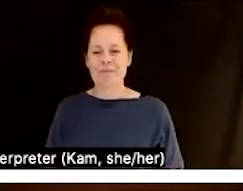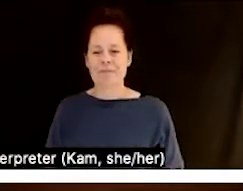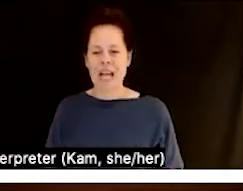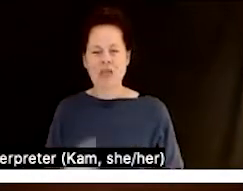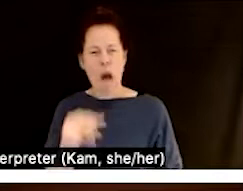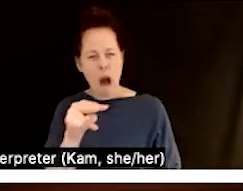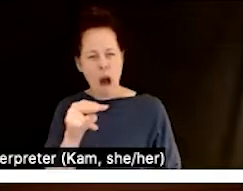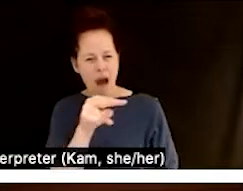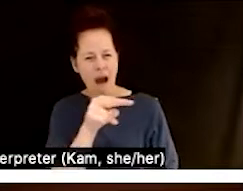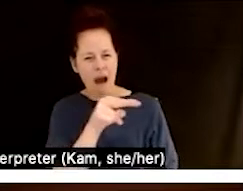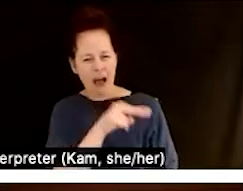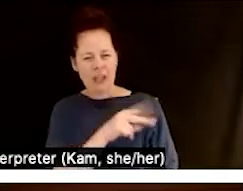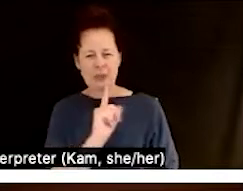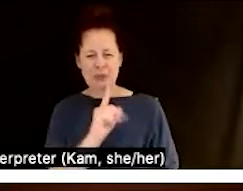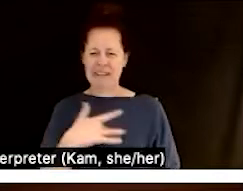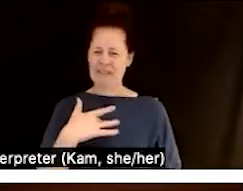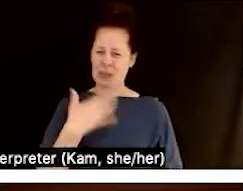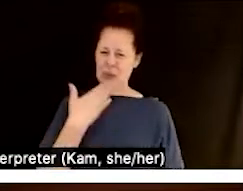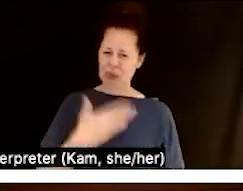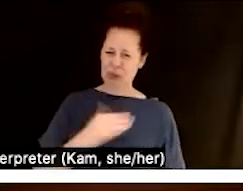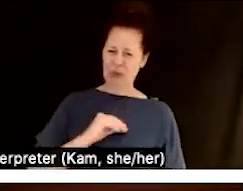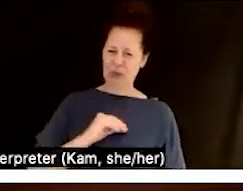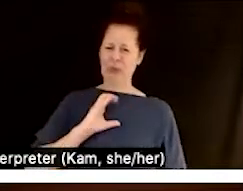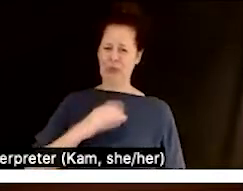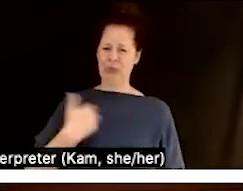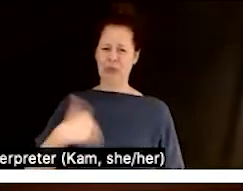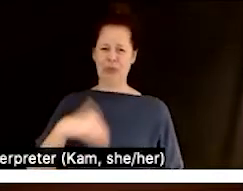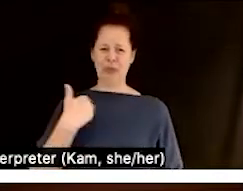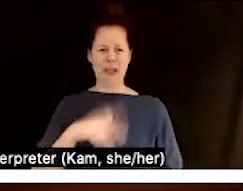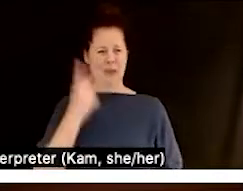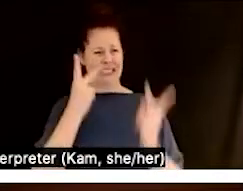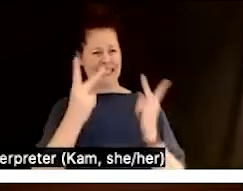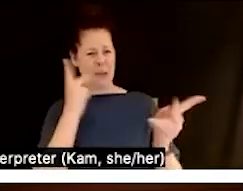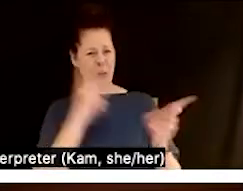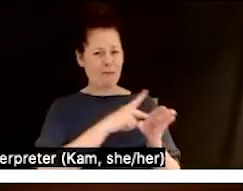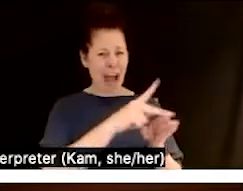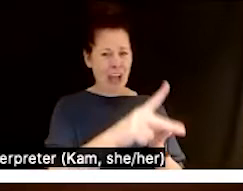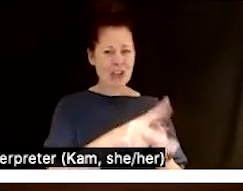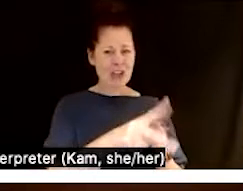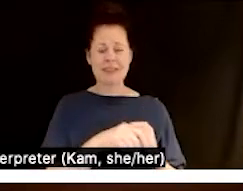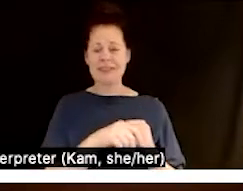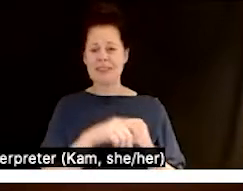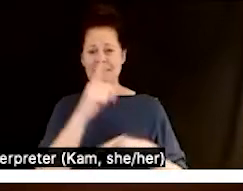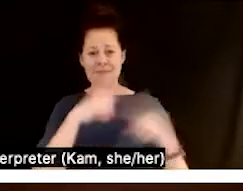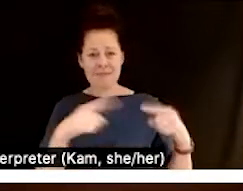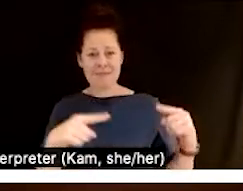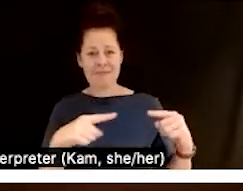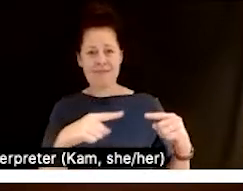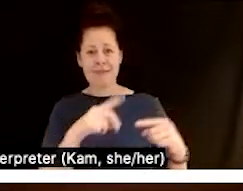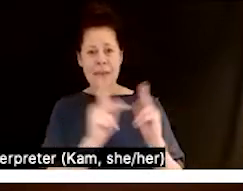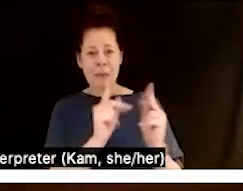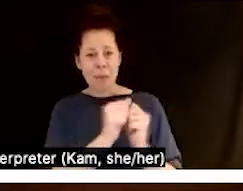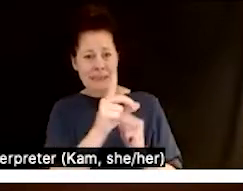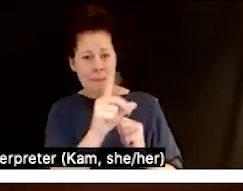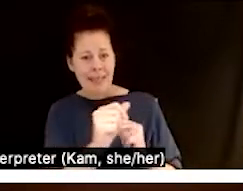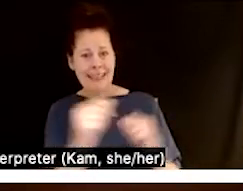to see all of these professionals, artists, and people with disabilities coming together to learn about